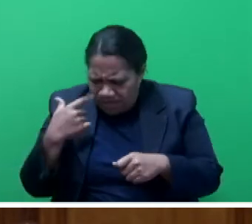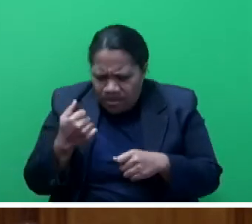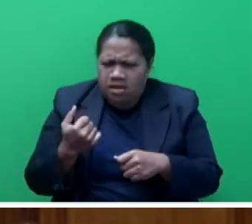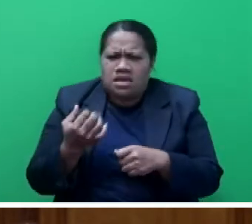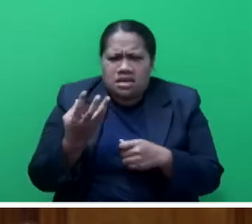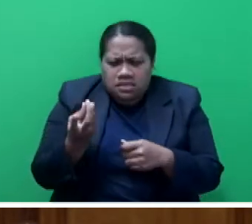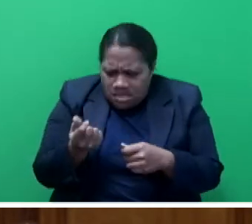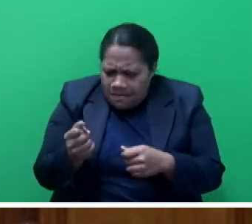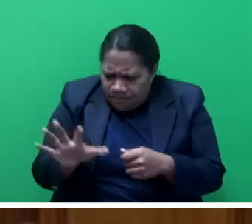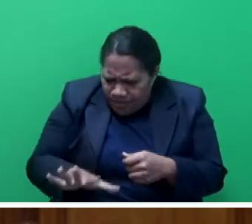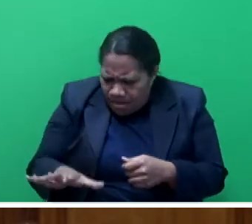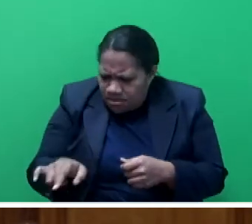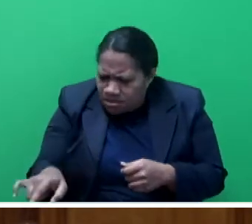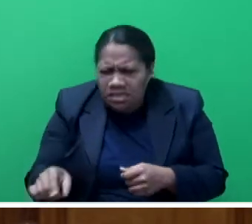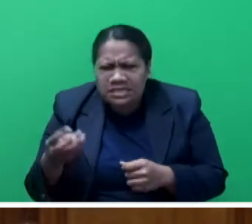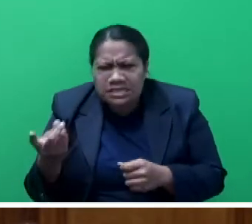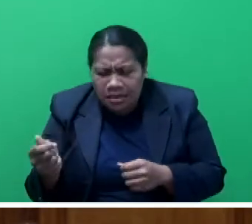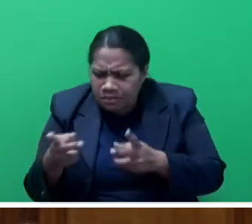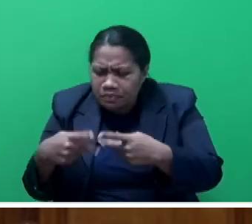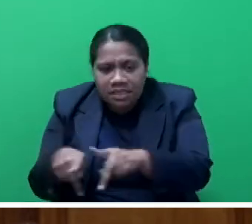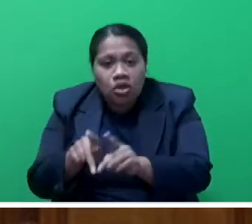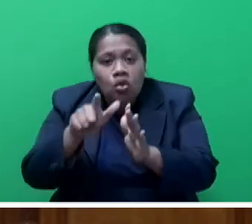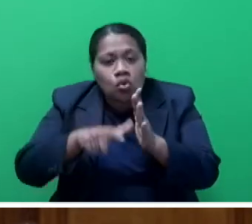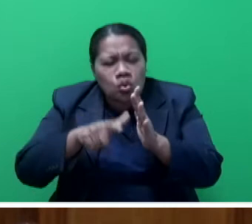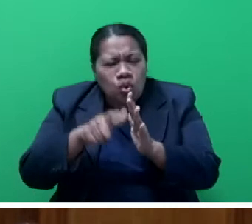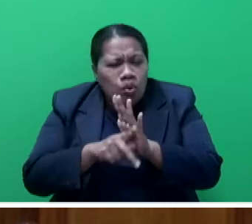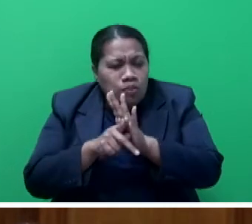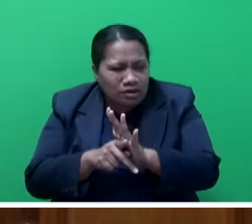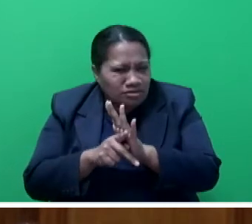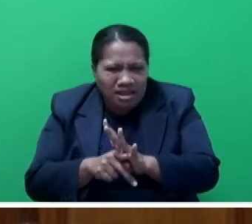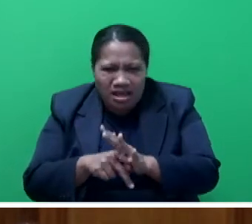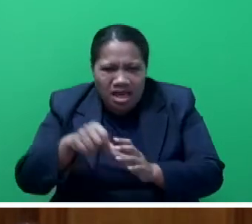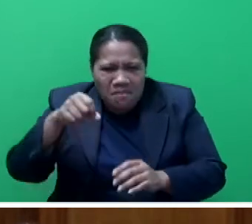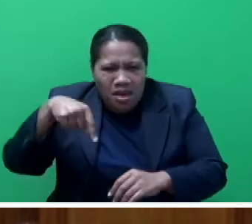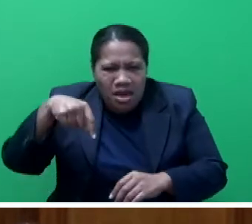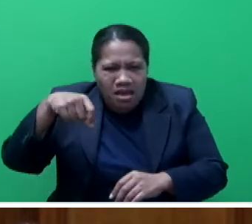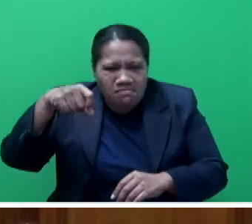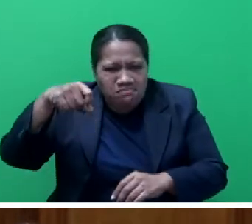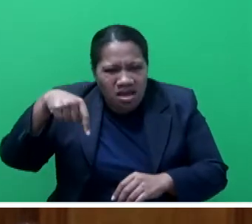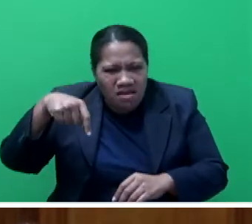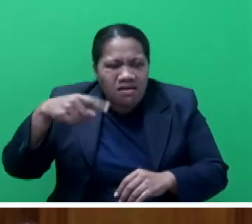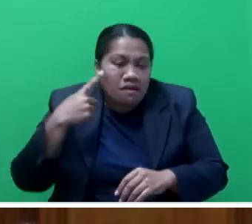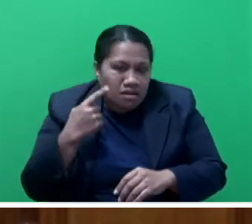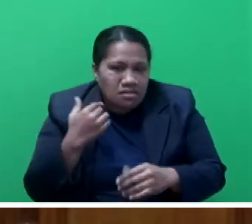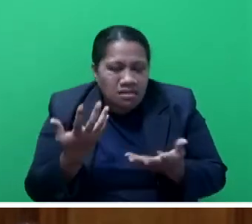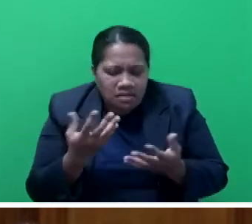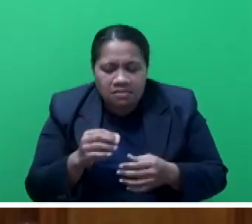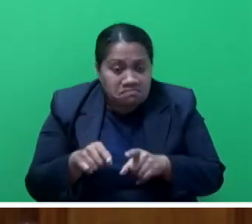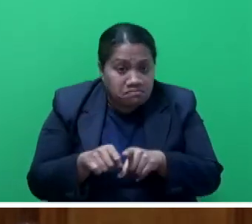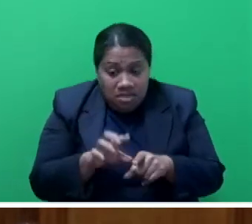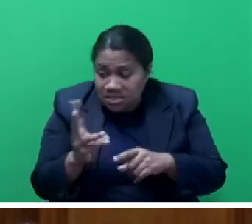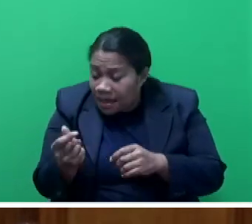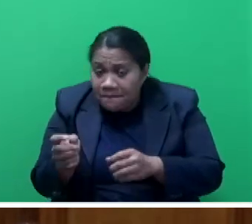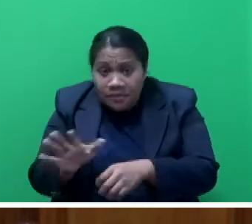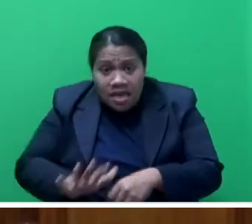that continued to receive low pressure and also intermittent supply, meaning they got water at some times, but at other times they did not have water. This